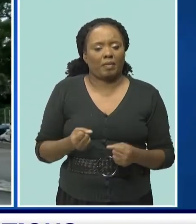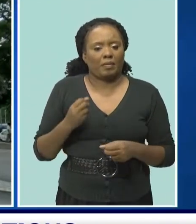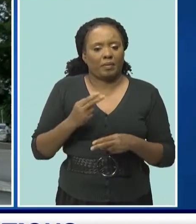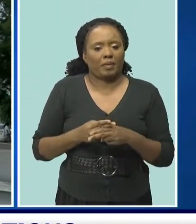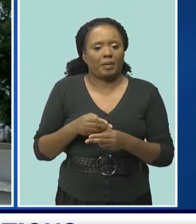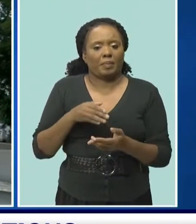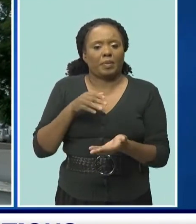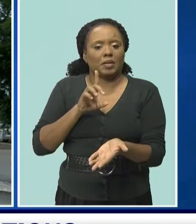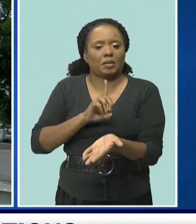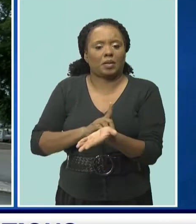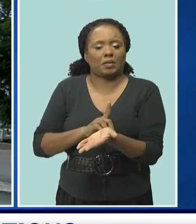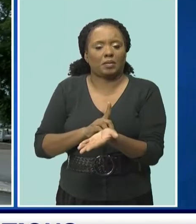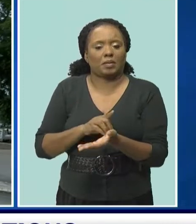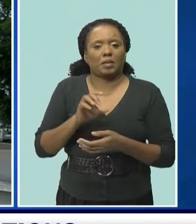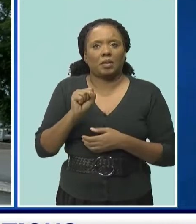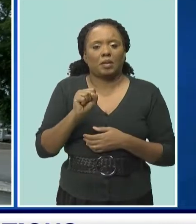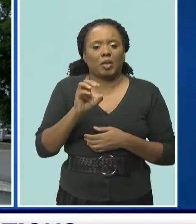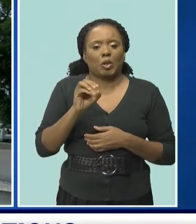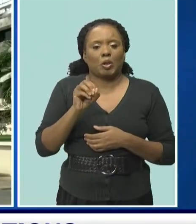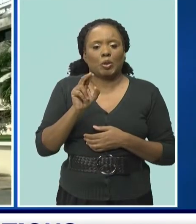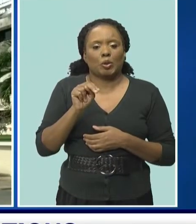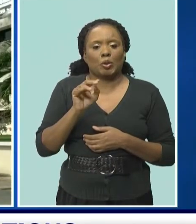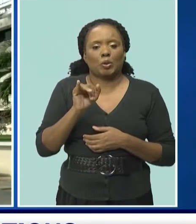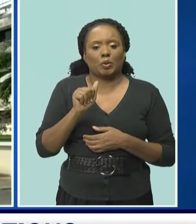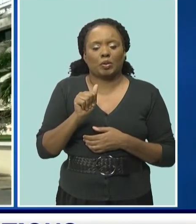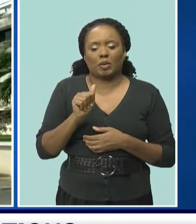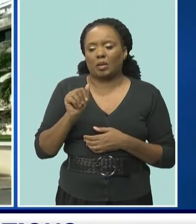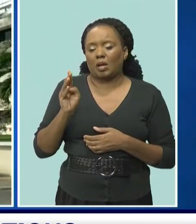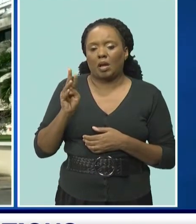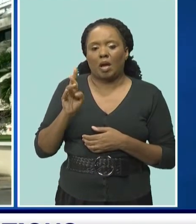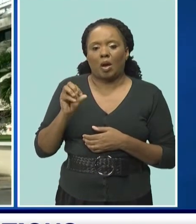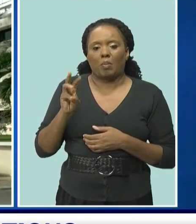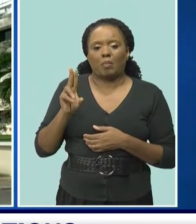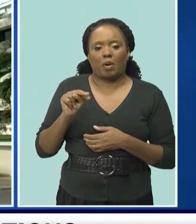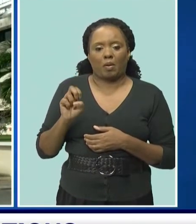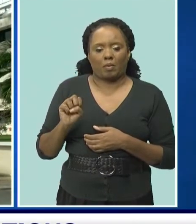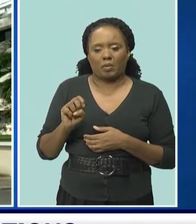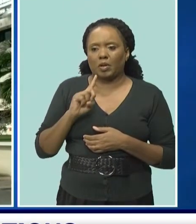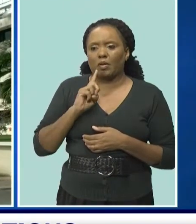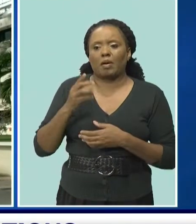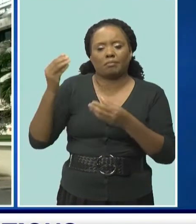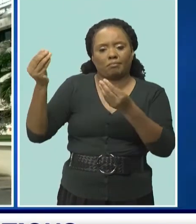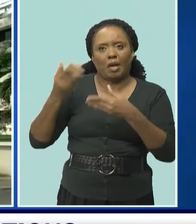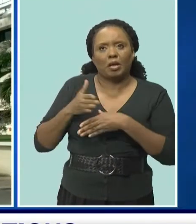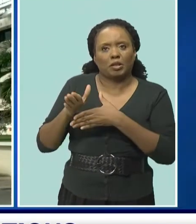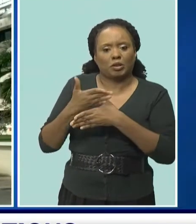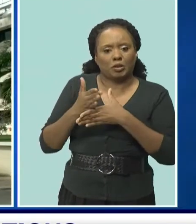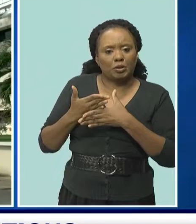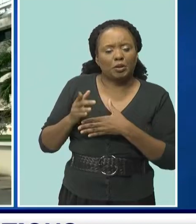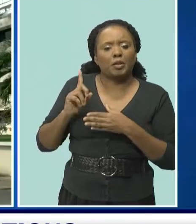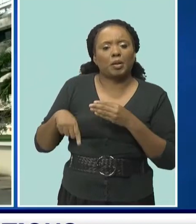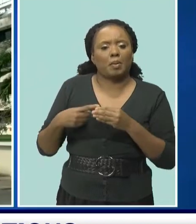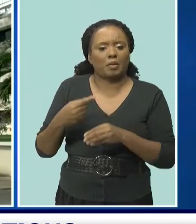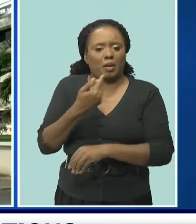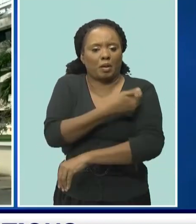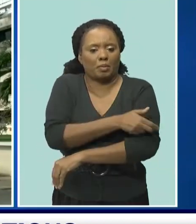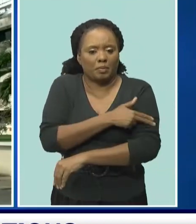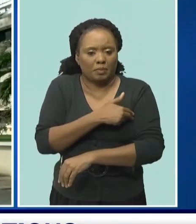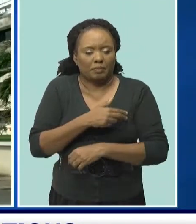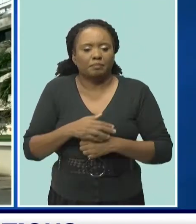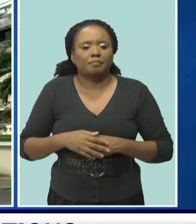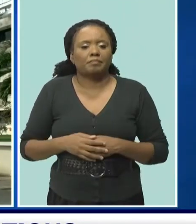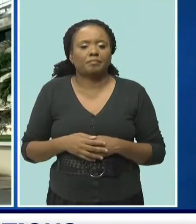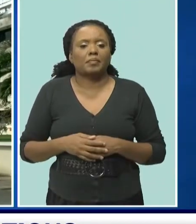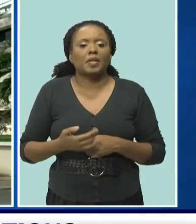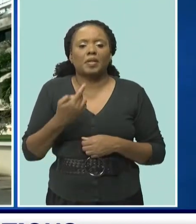Brown, while updating CBC News on the operations and improvements at the QEH. Minister Brown explained that long wait times in the Accident